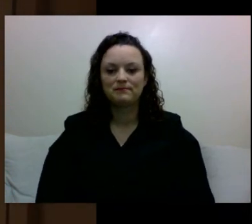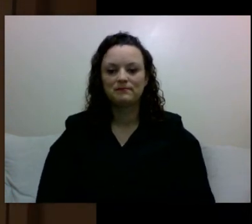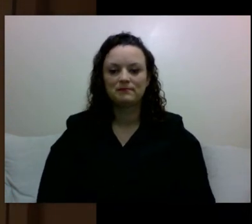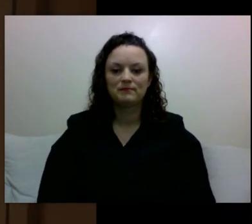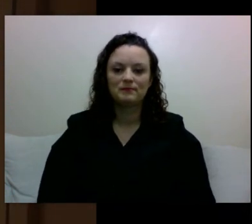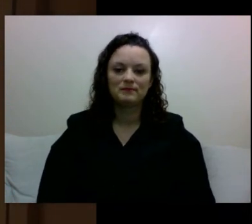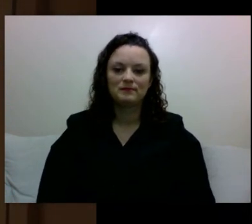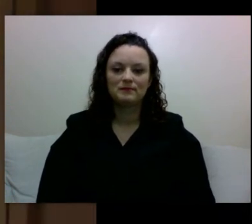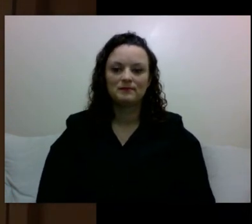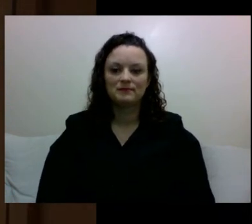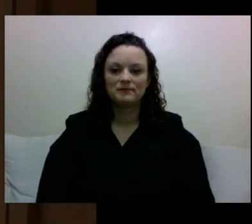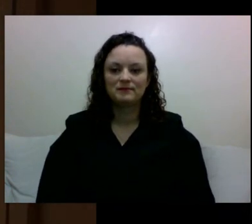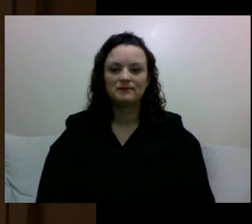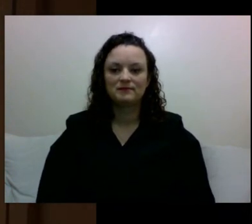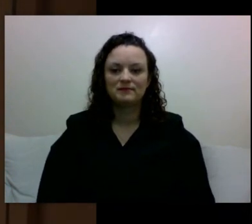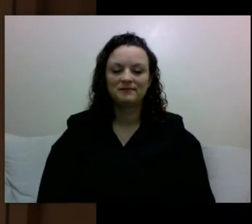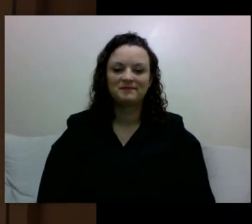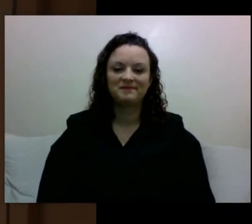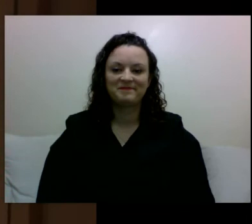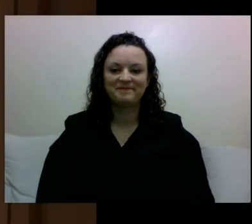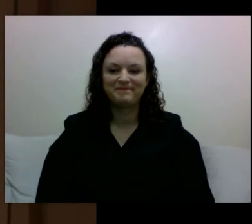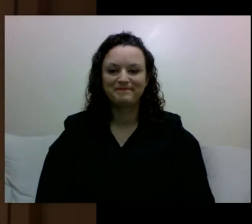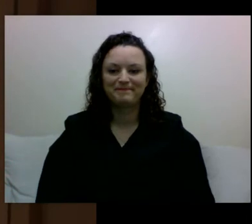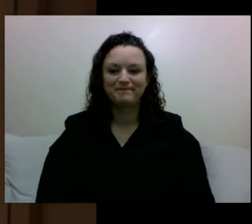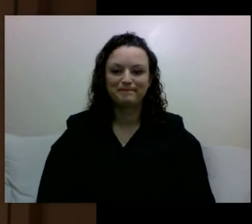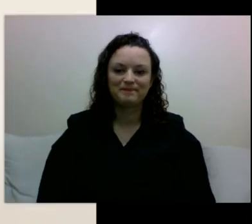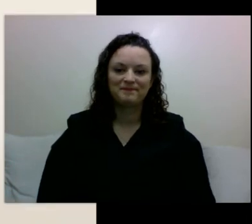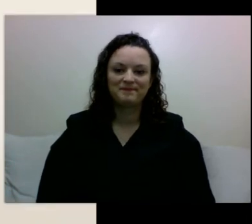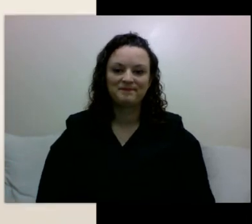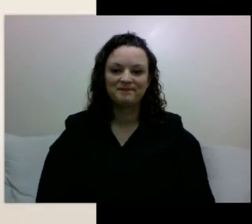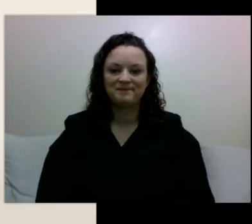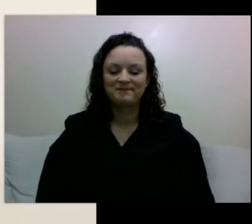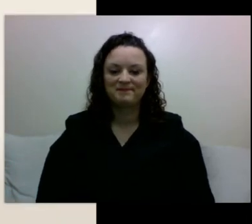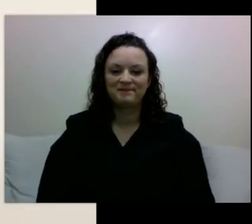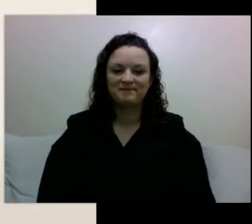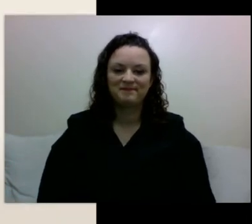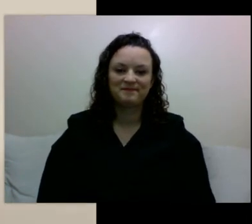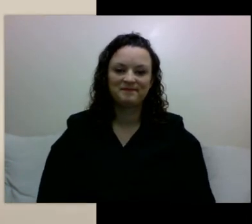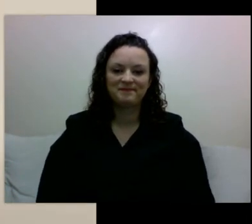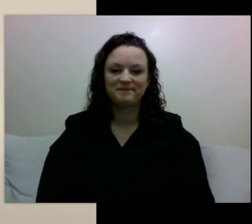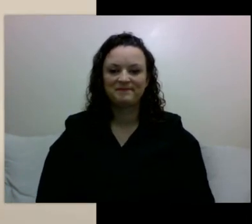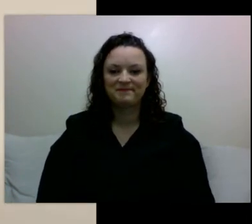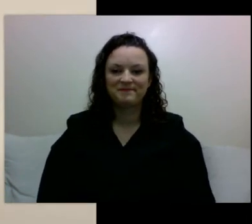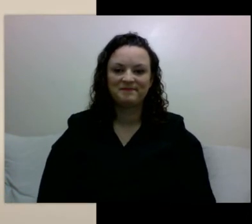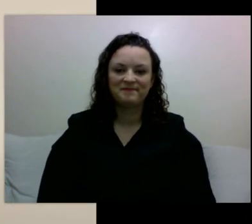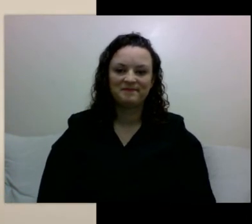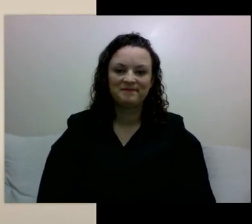Oh, is this a fun? Oh, is this a